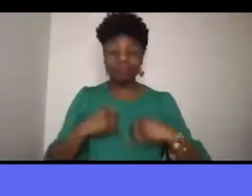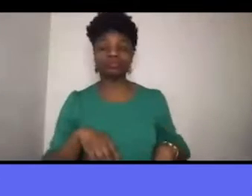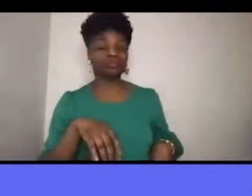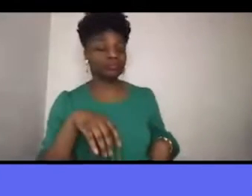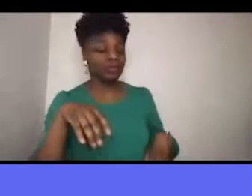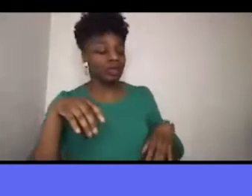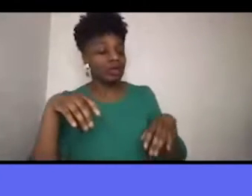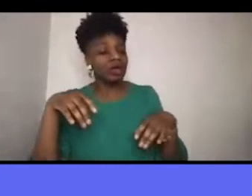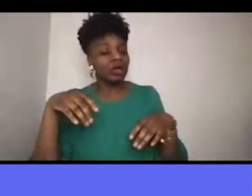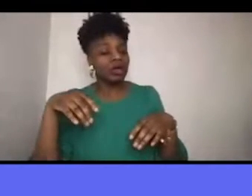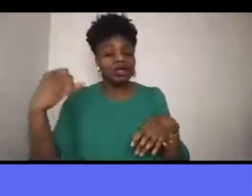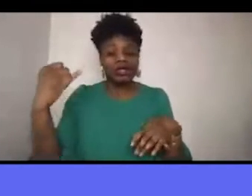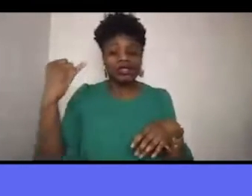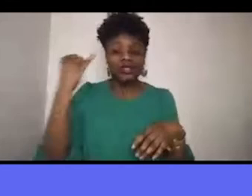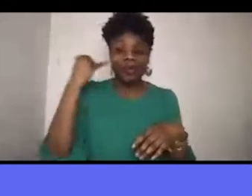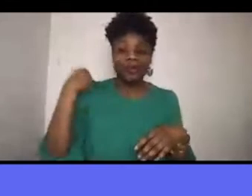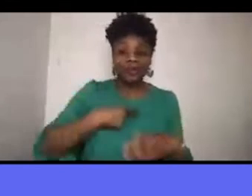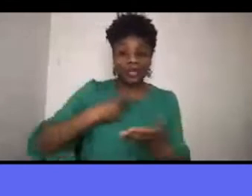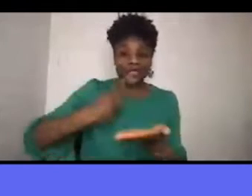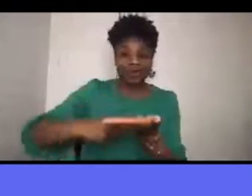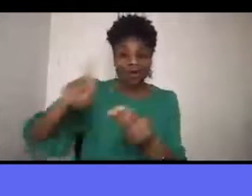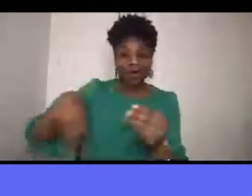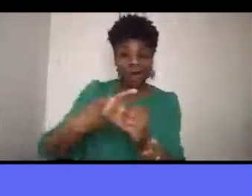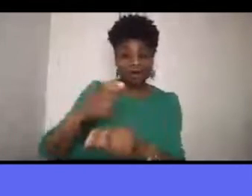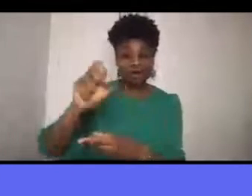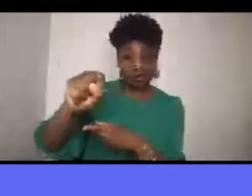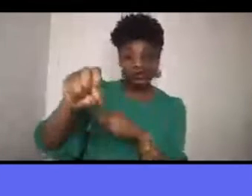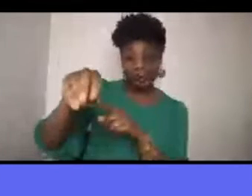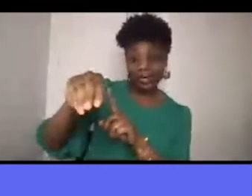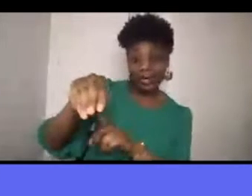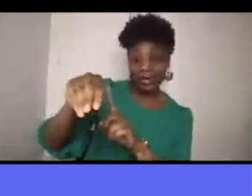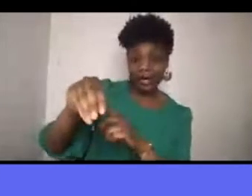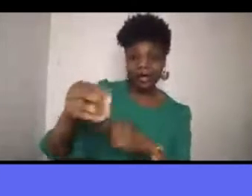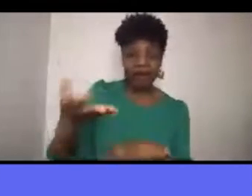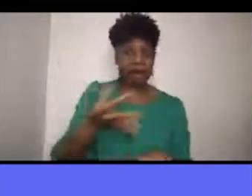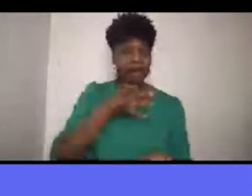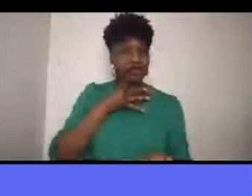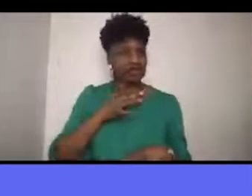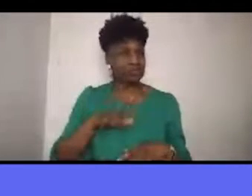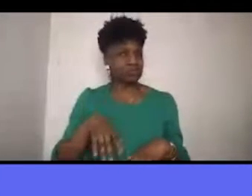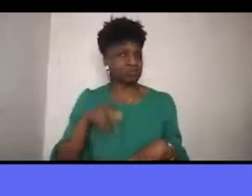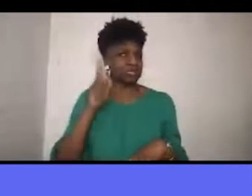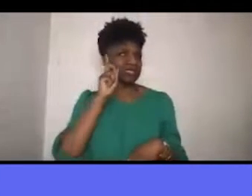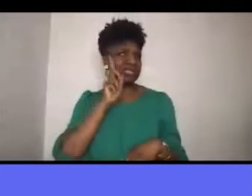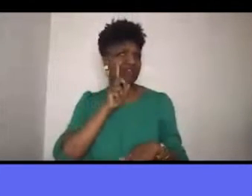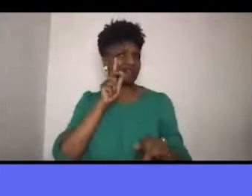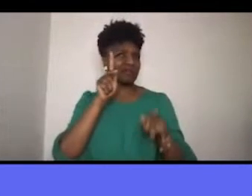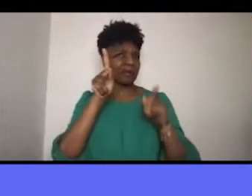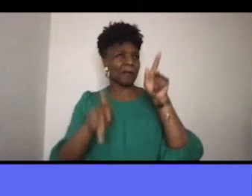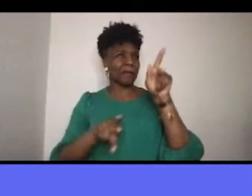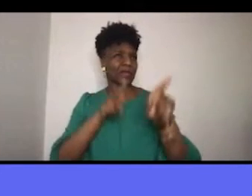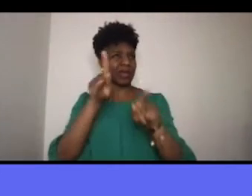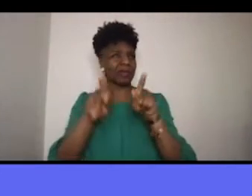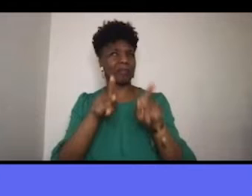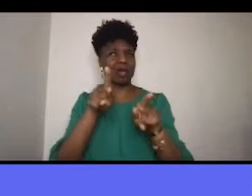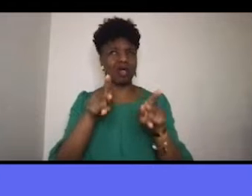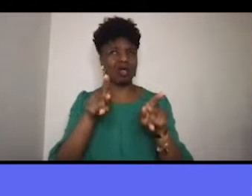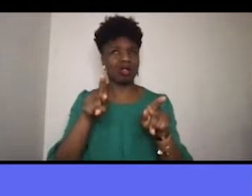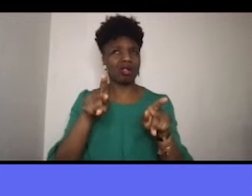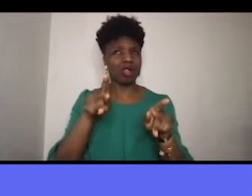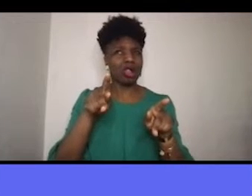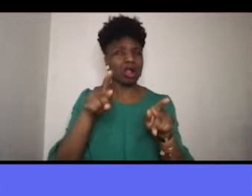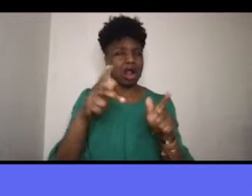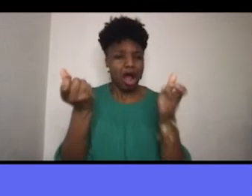say we talked about social media. How would a deaf person consume social media? Like, is it better for a